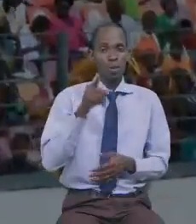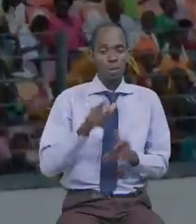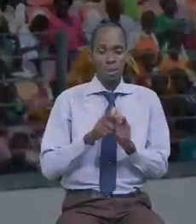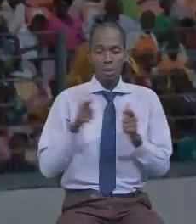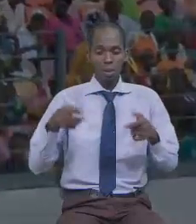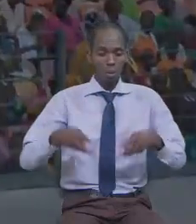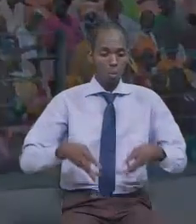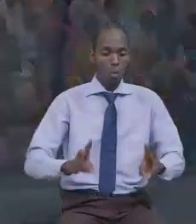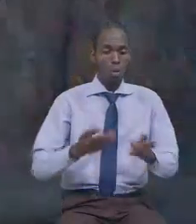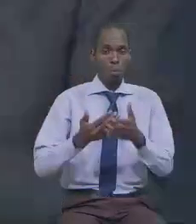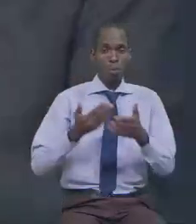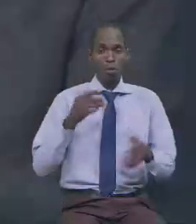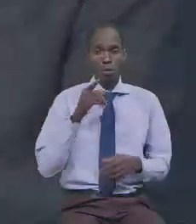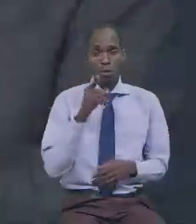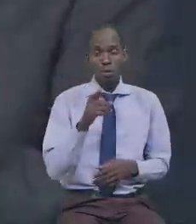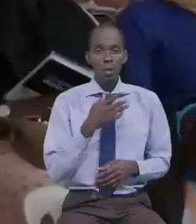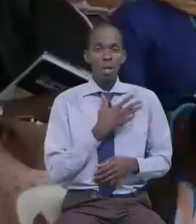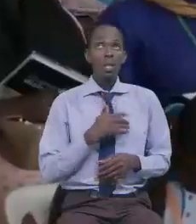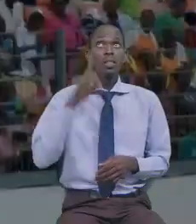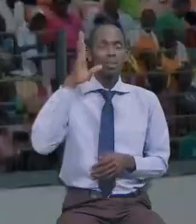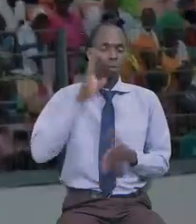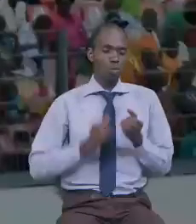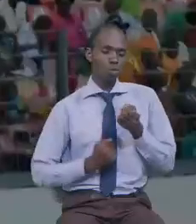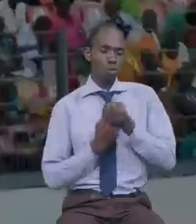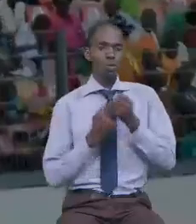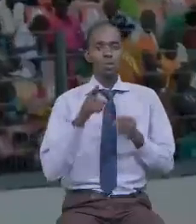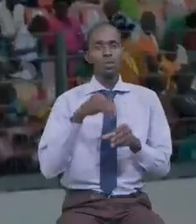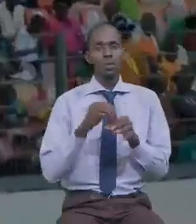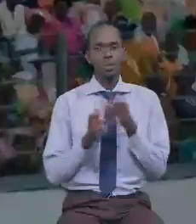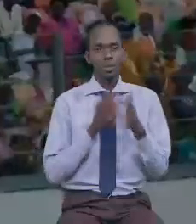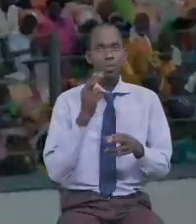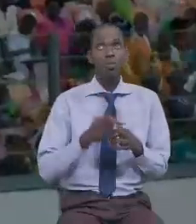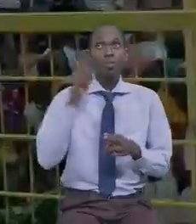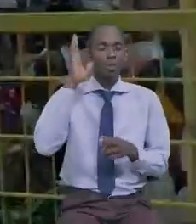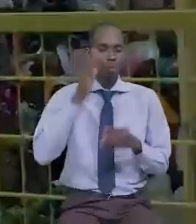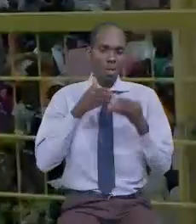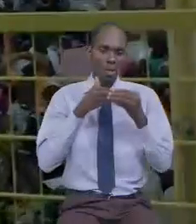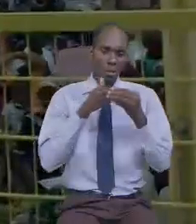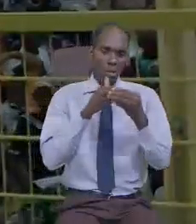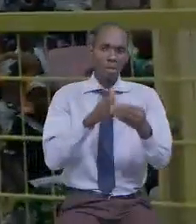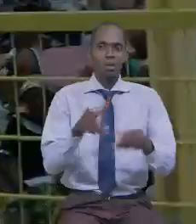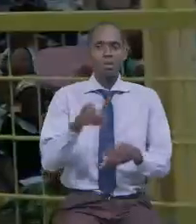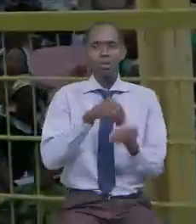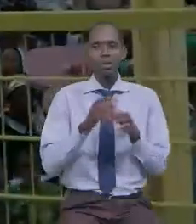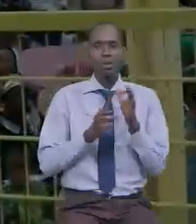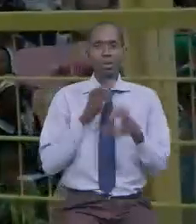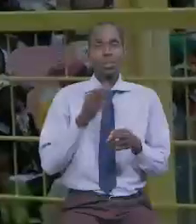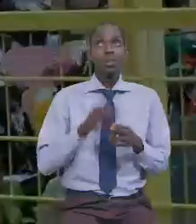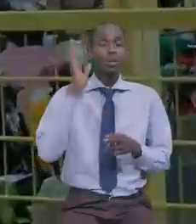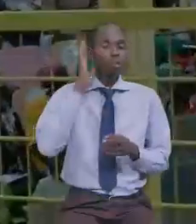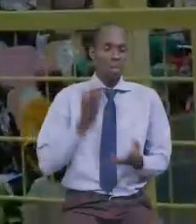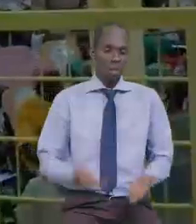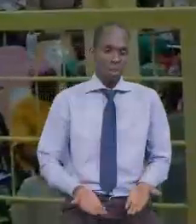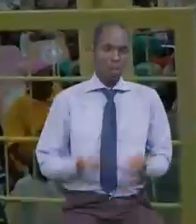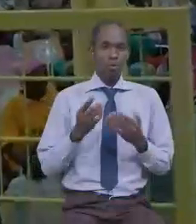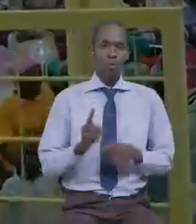ahead of you. He will support you. He will lead you. He will lift you up. And he will